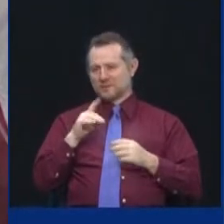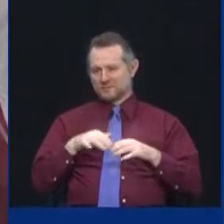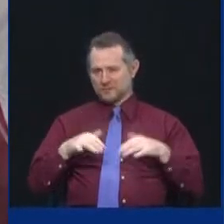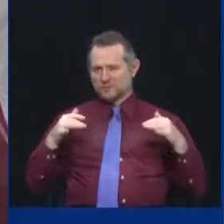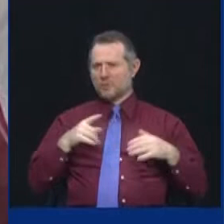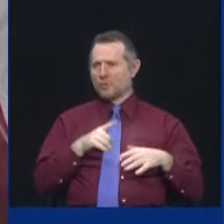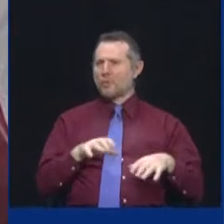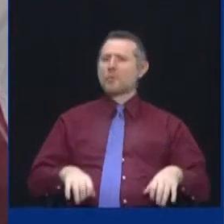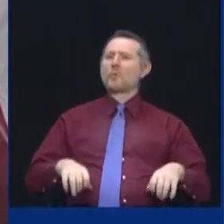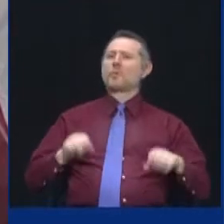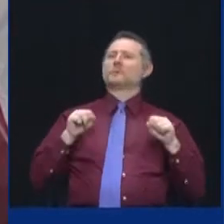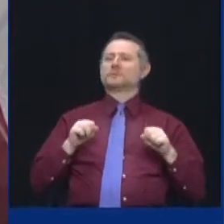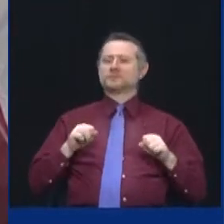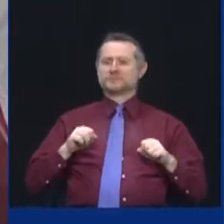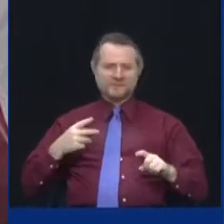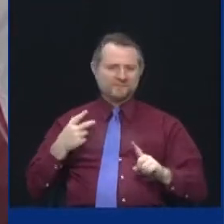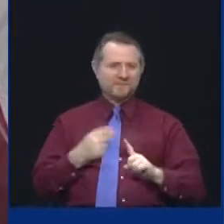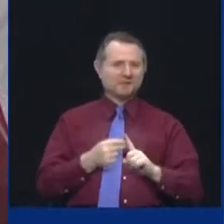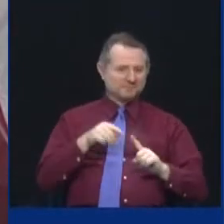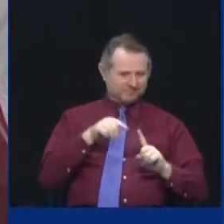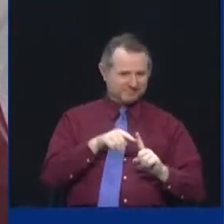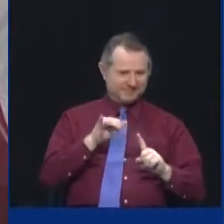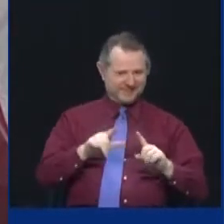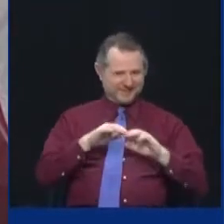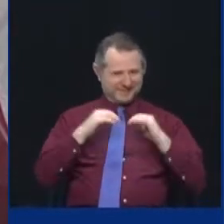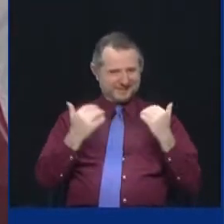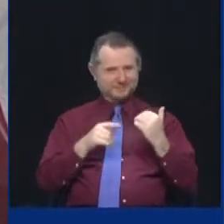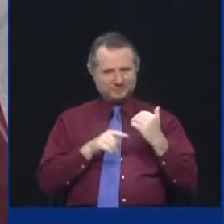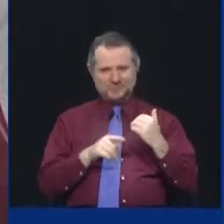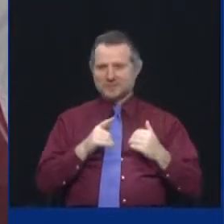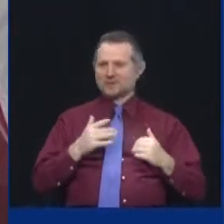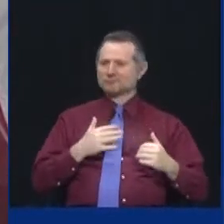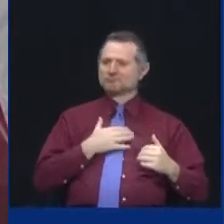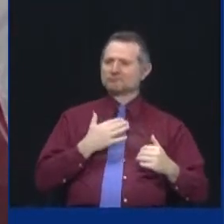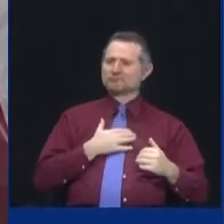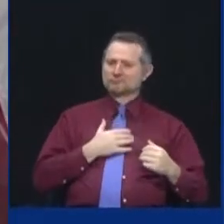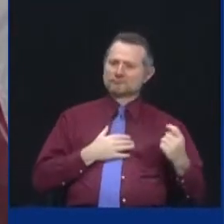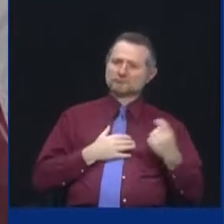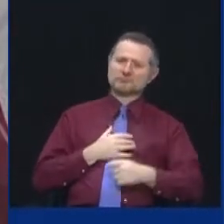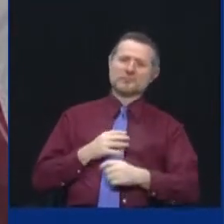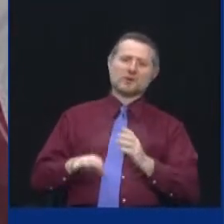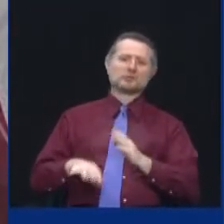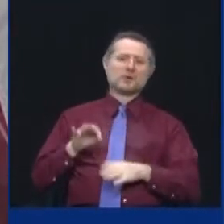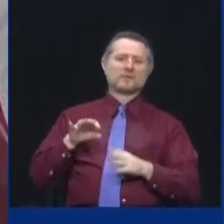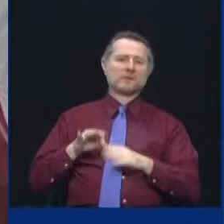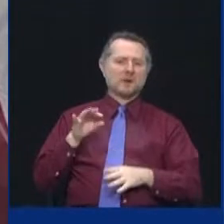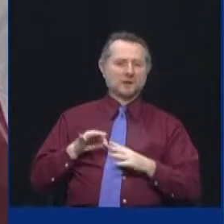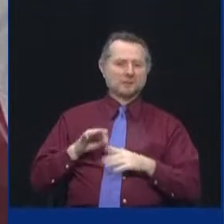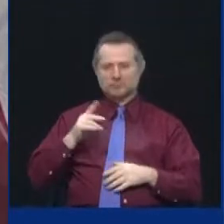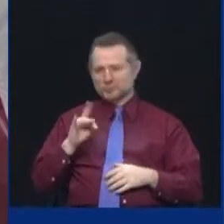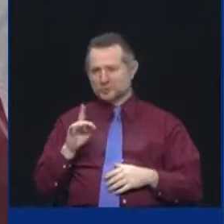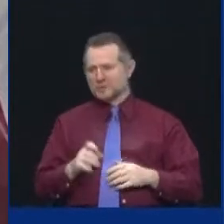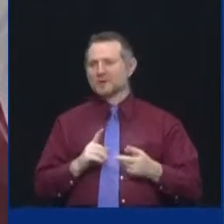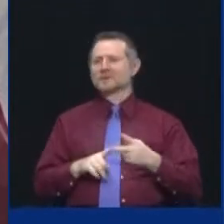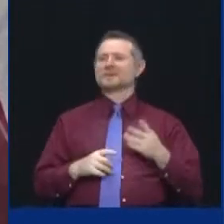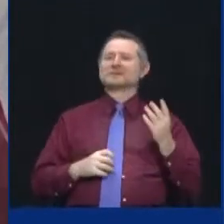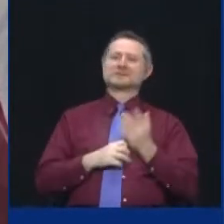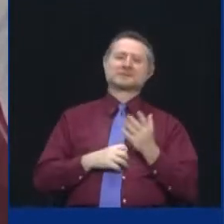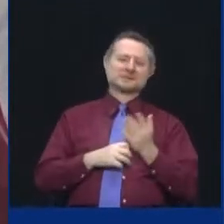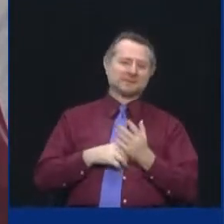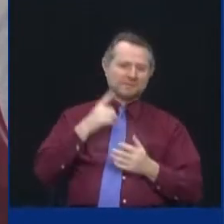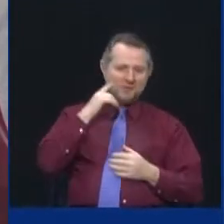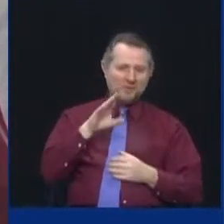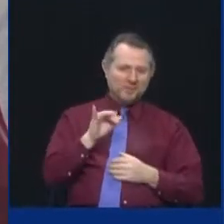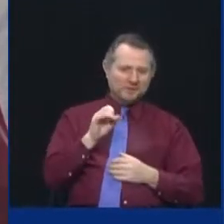site and their generous donation of vaccination prizes and tickets to Bison games